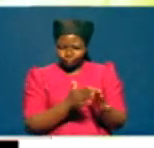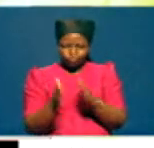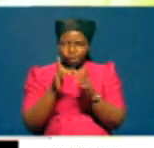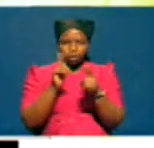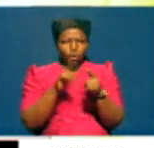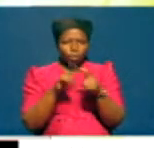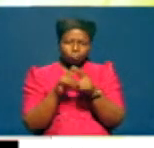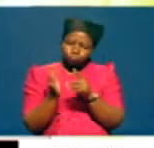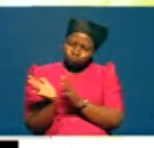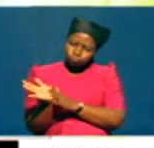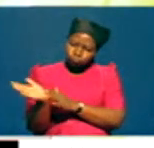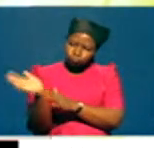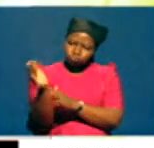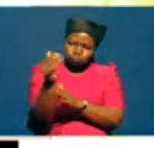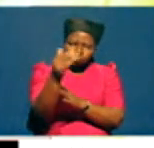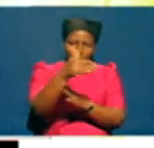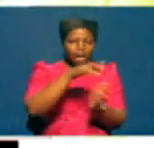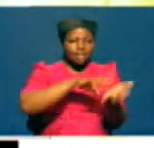together?